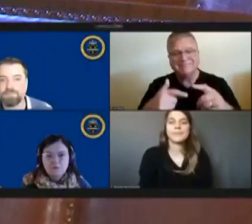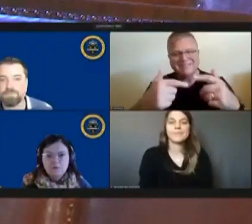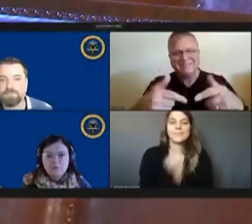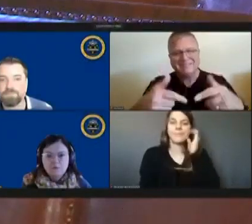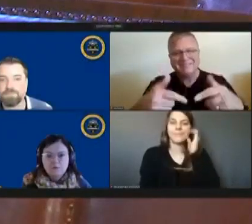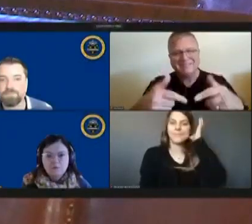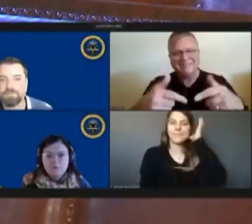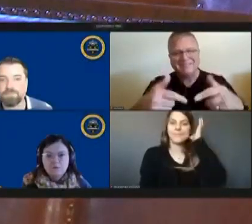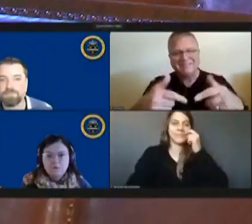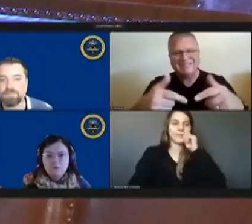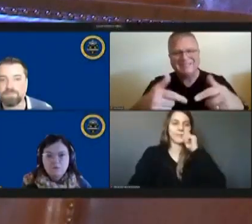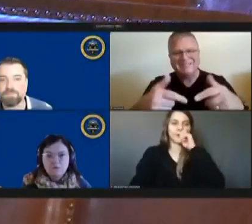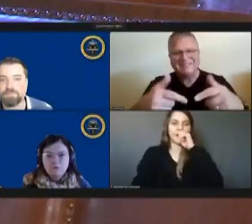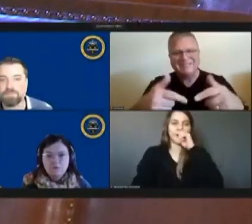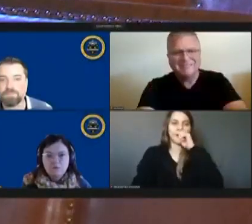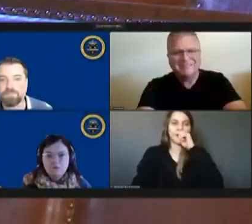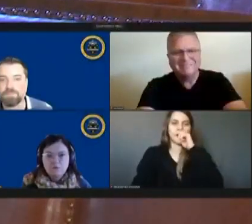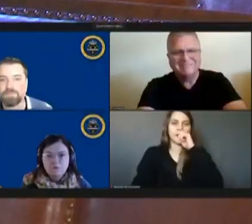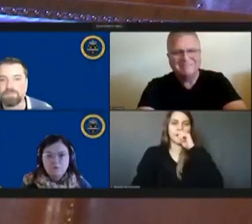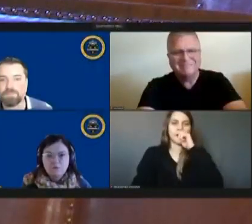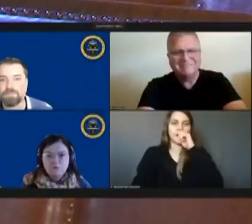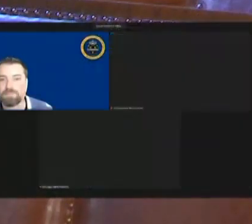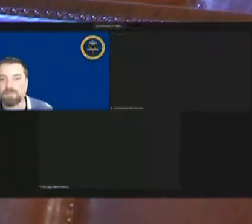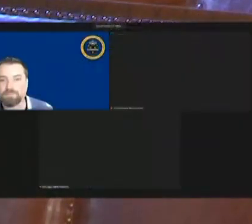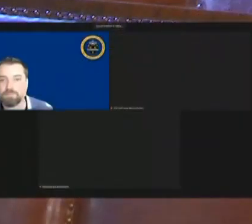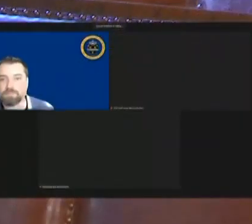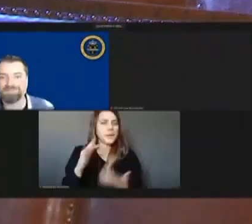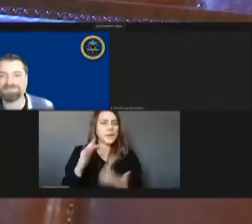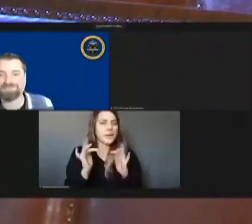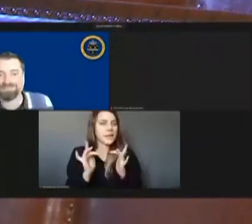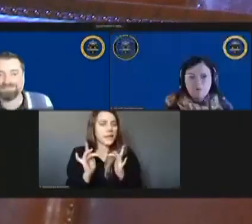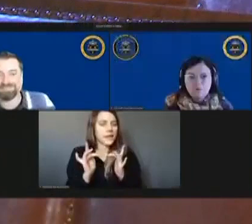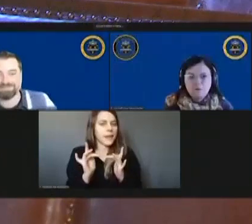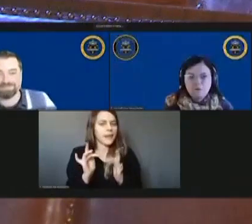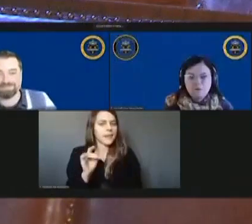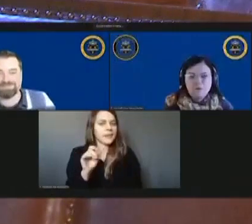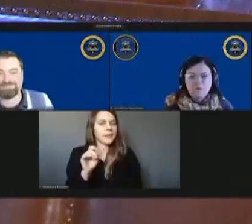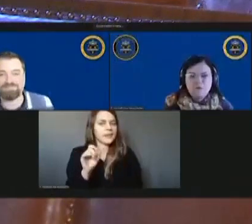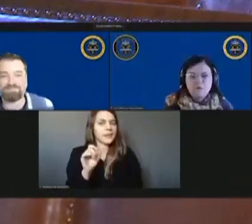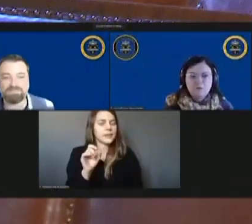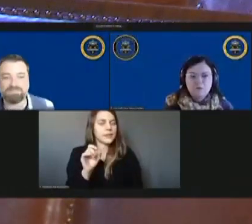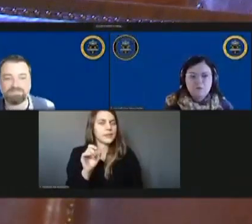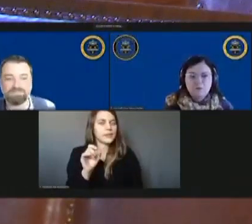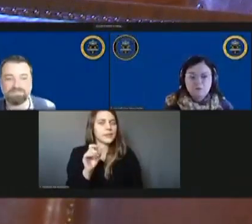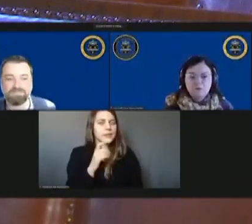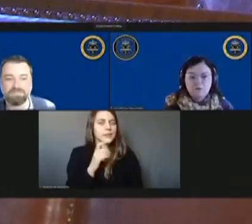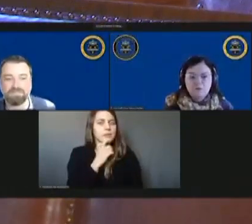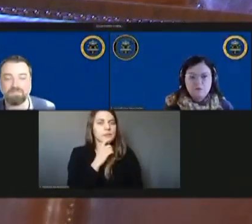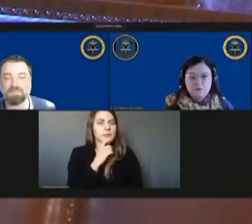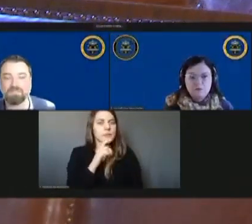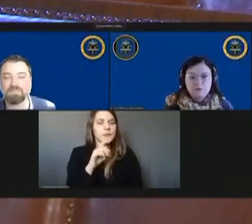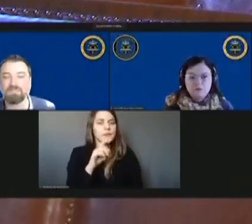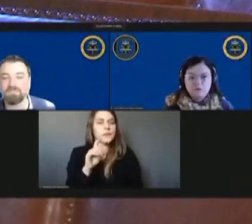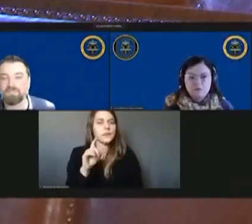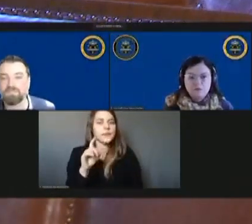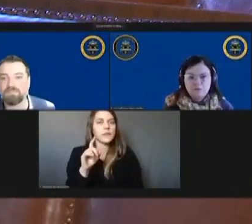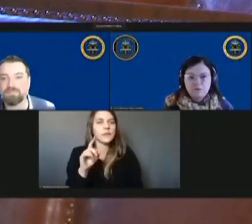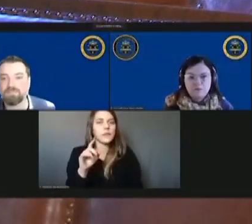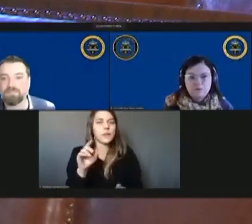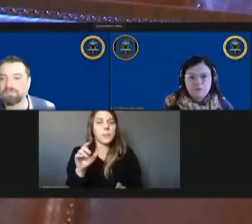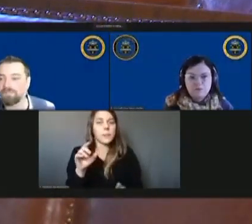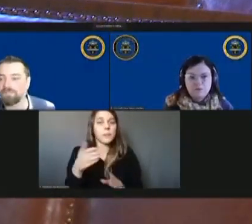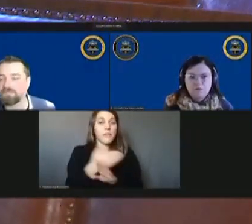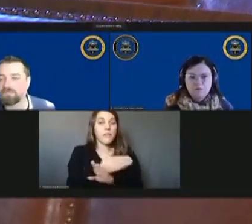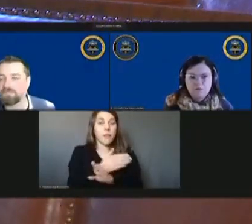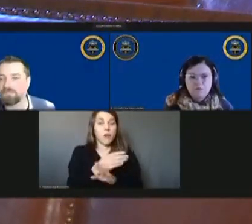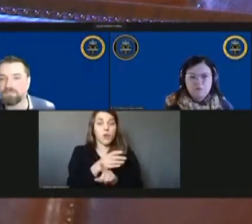I don't see any members online. I did have, well, first, we've exhausted our speakers online. Is there anyone in the